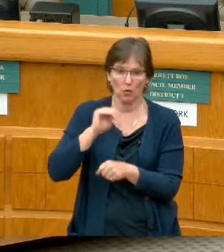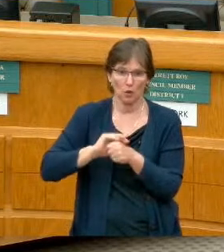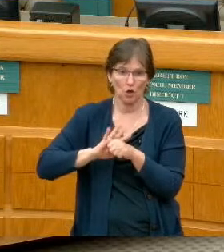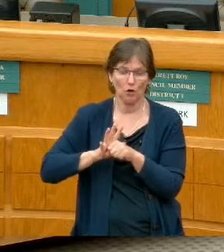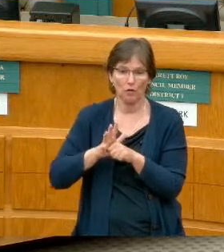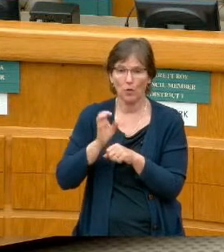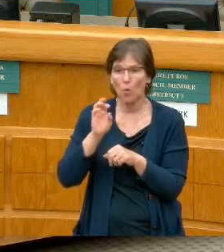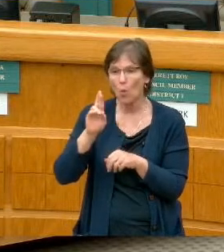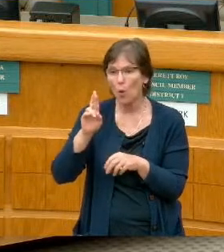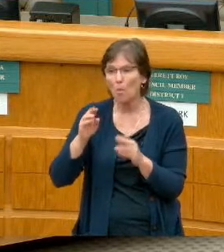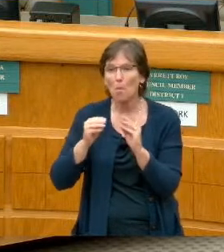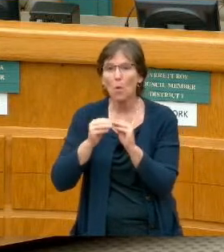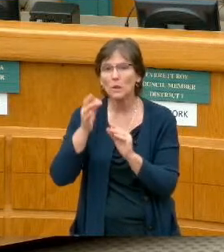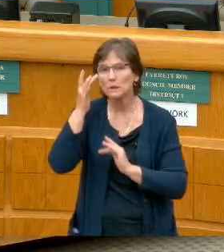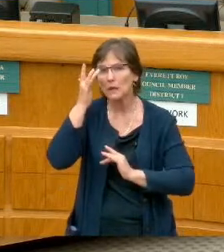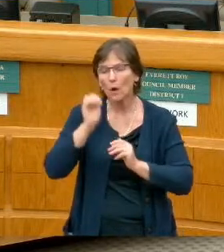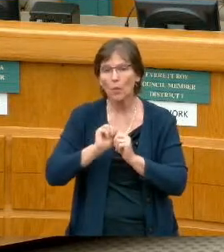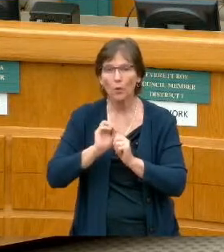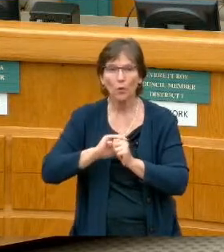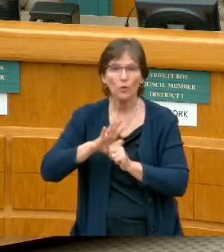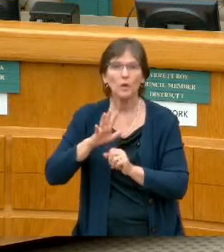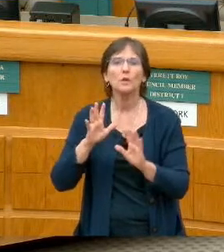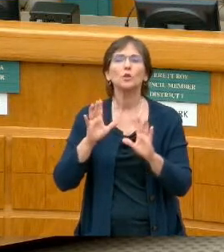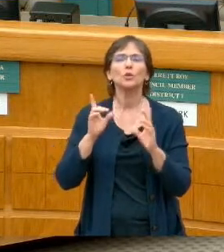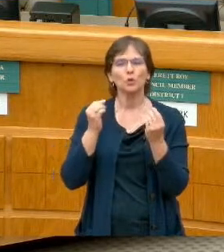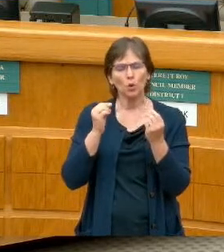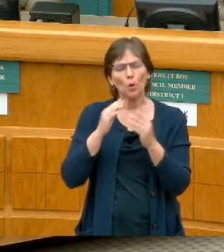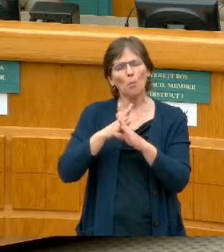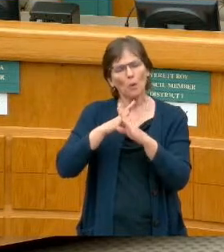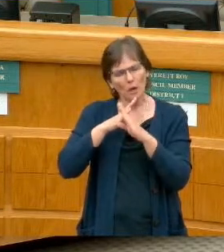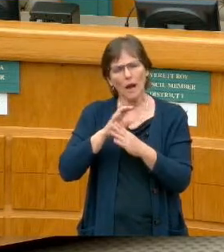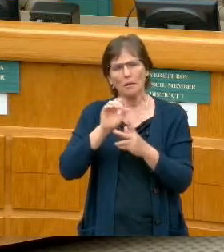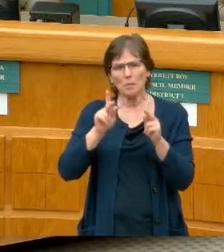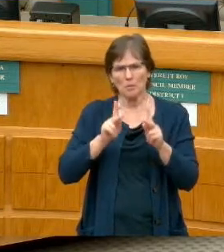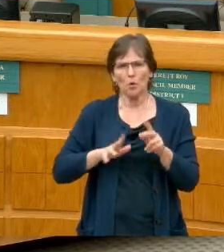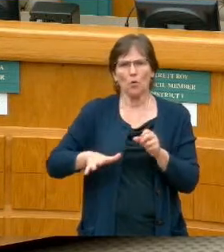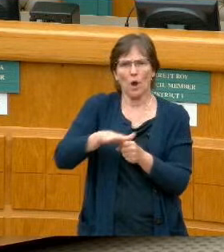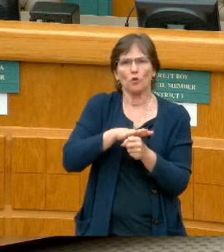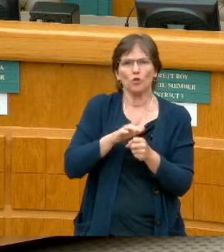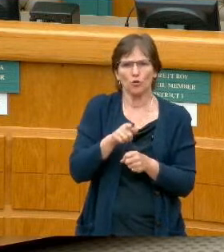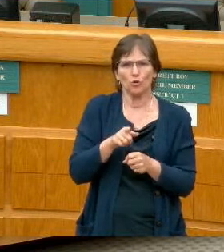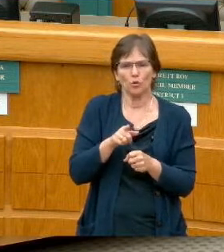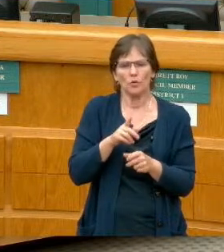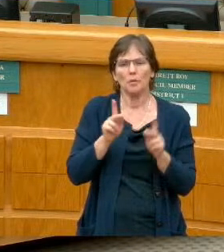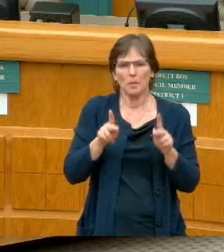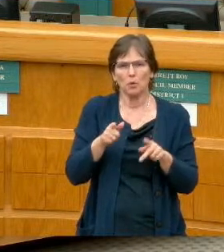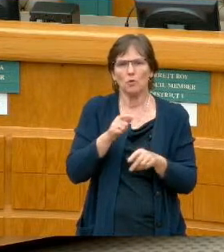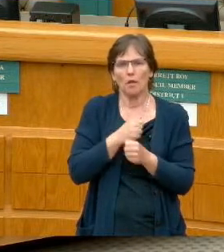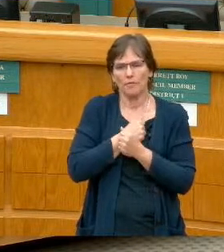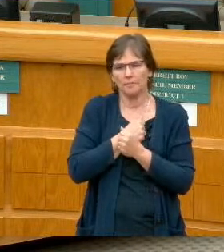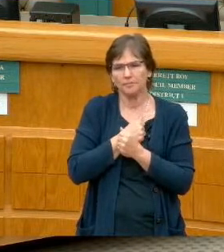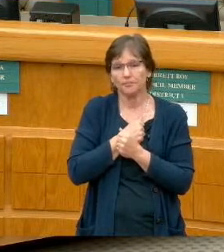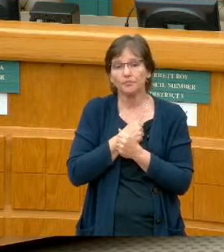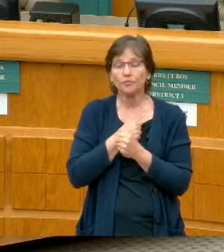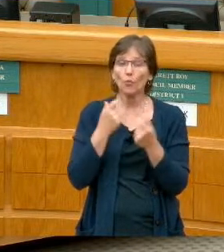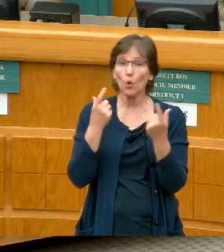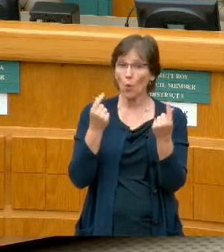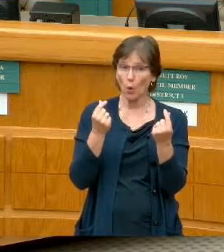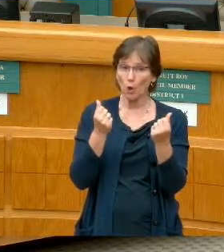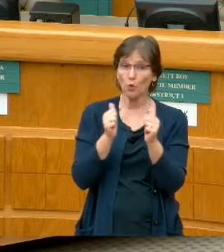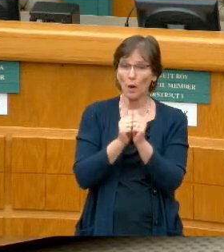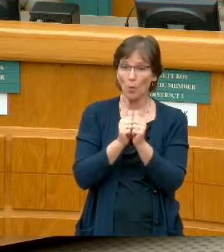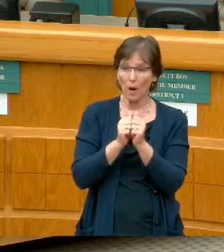have our personal freedoms. And what we are doing with occupancy limits and social distancing